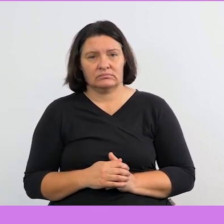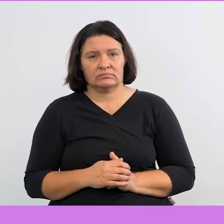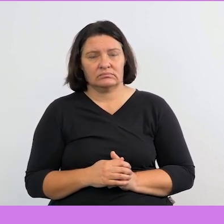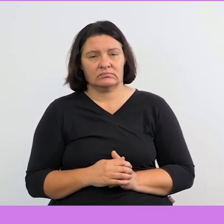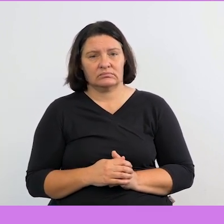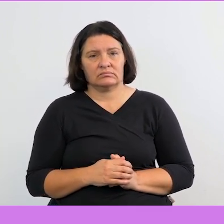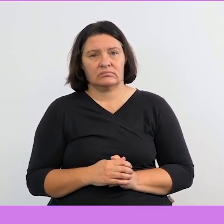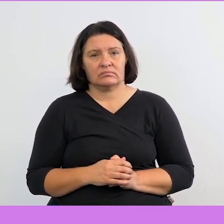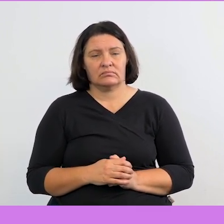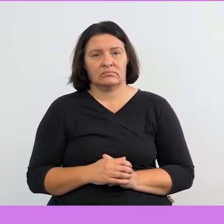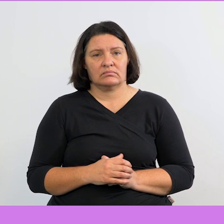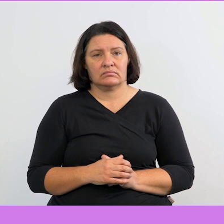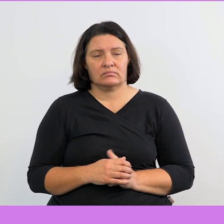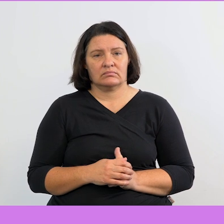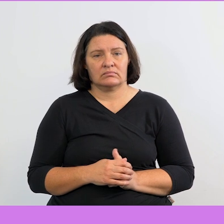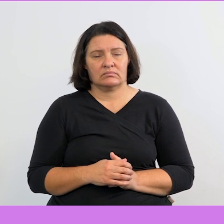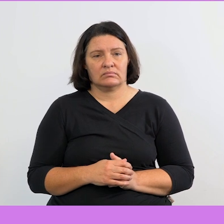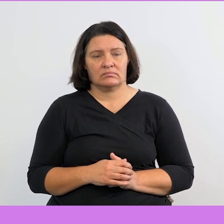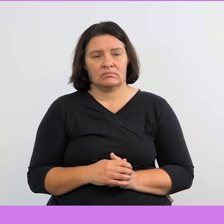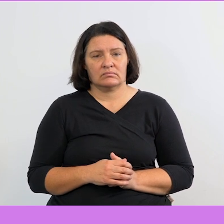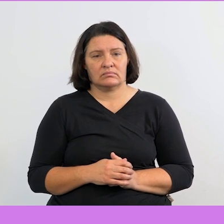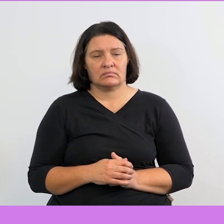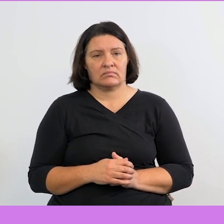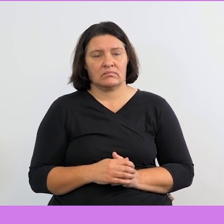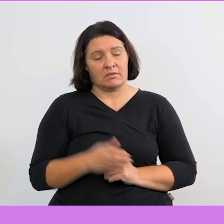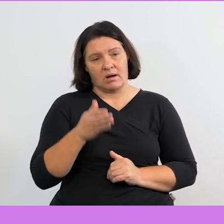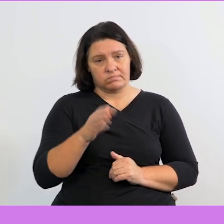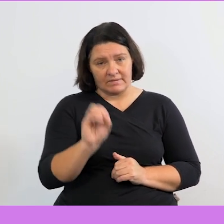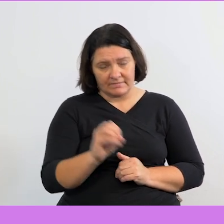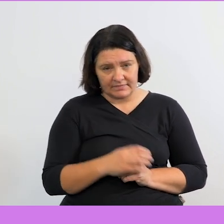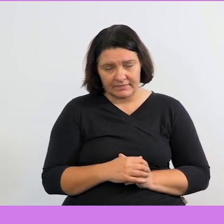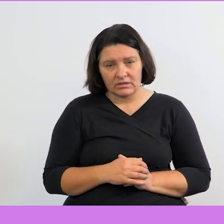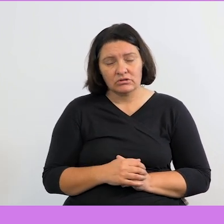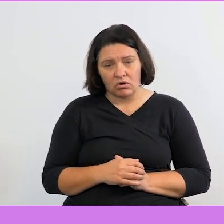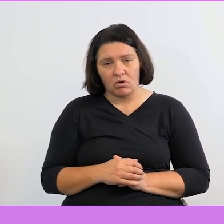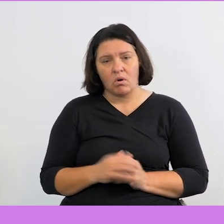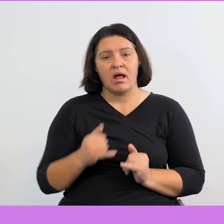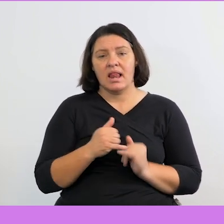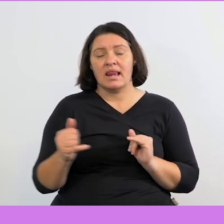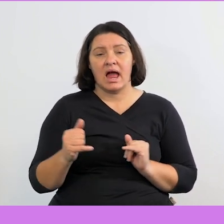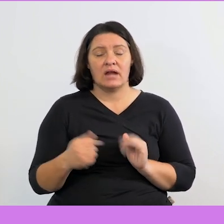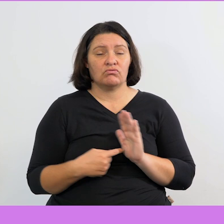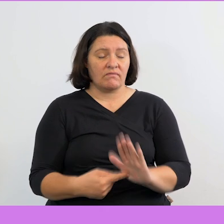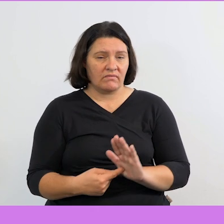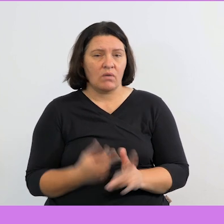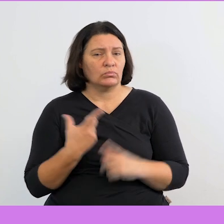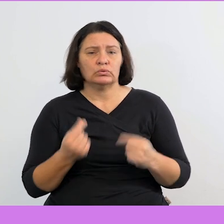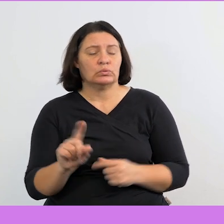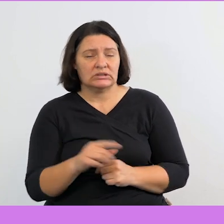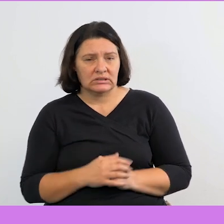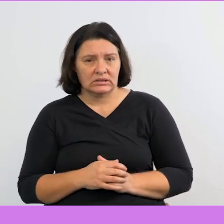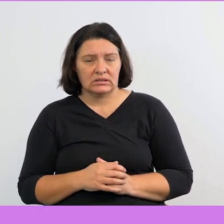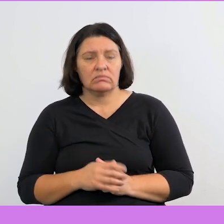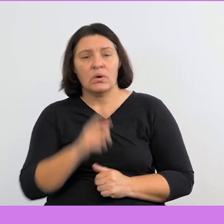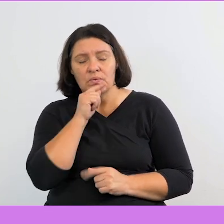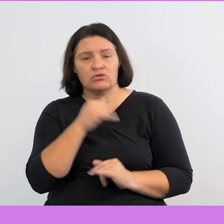246, all the way to that side. So it's there. All right, so since this is a line graph, what do I do now? And I